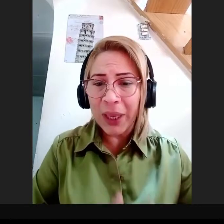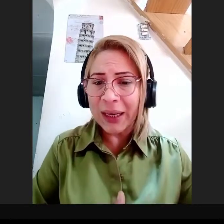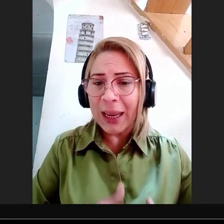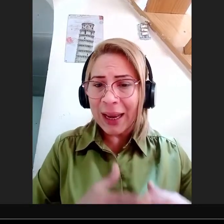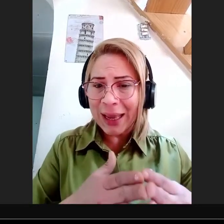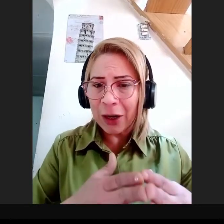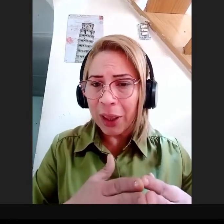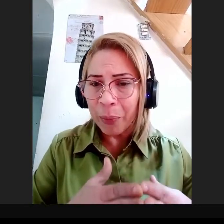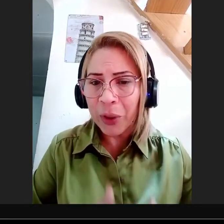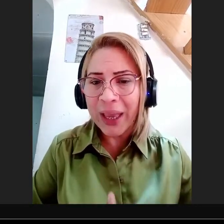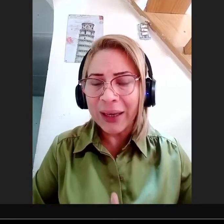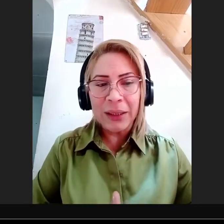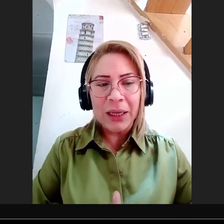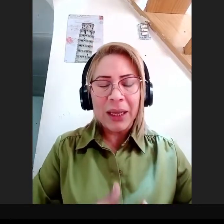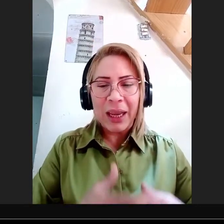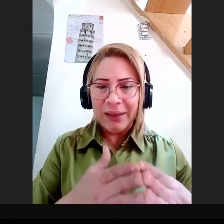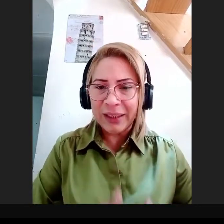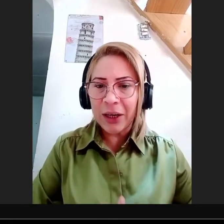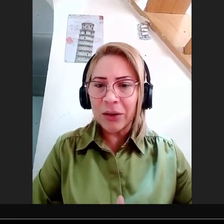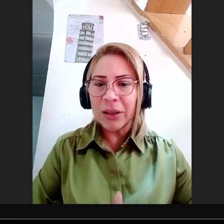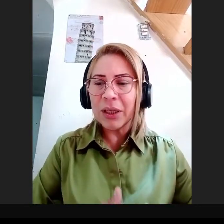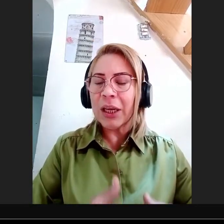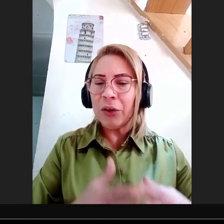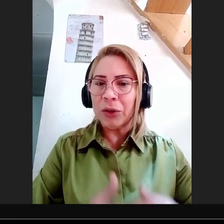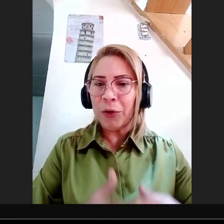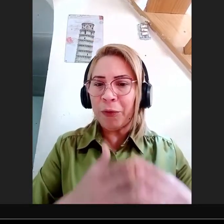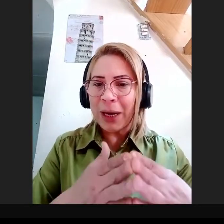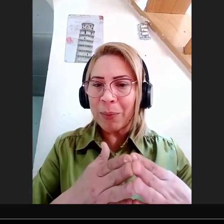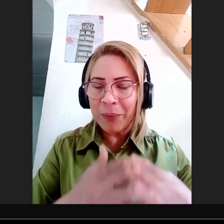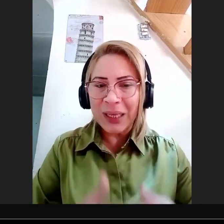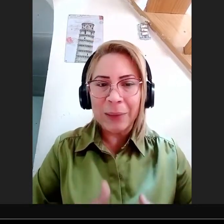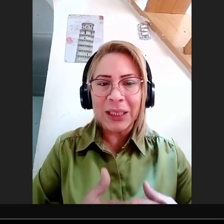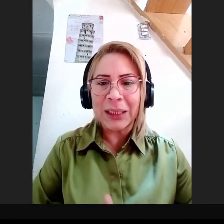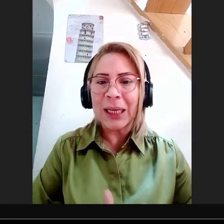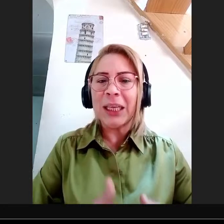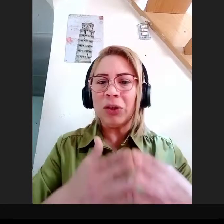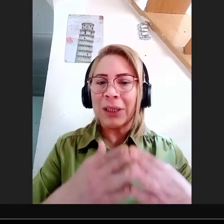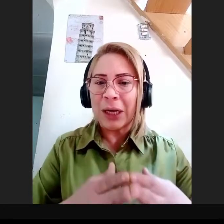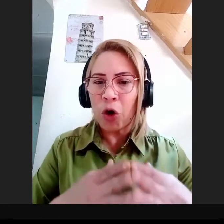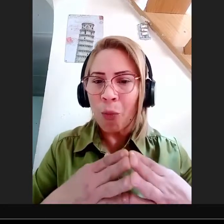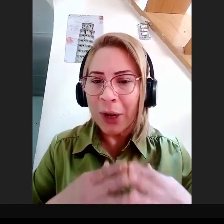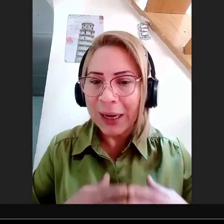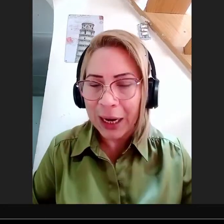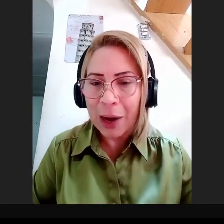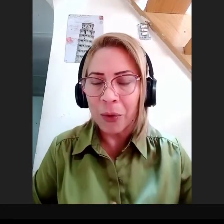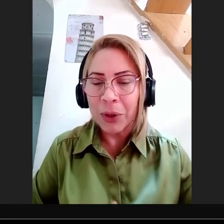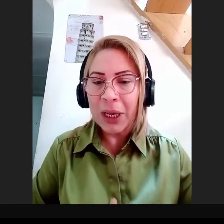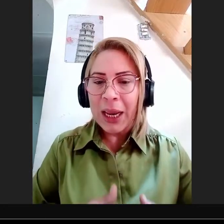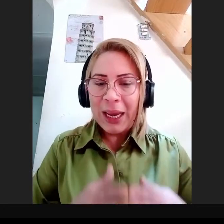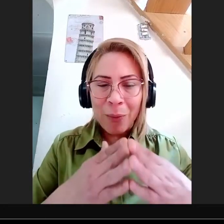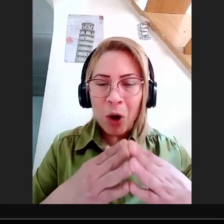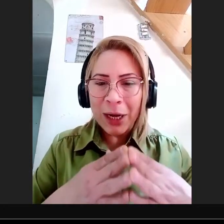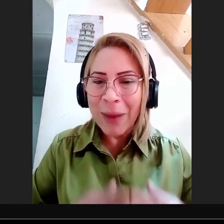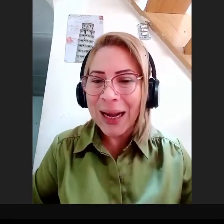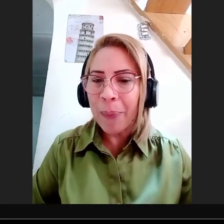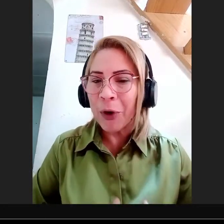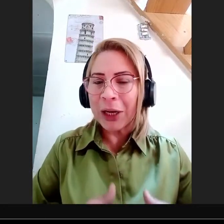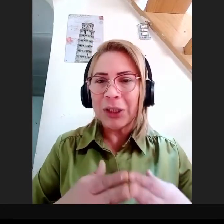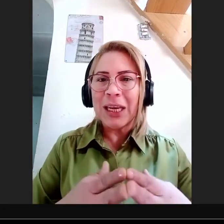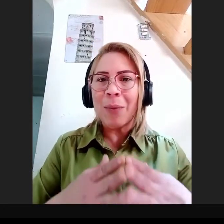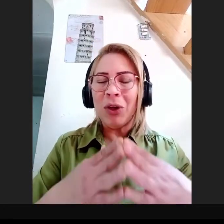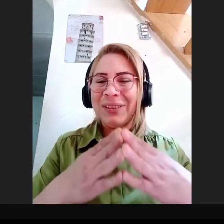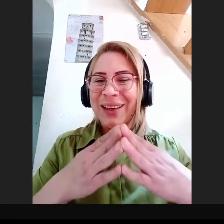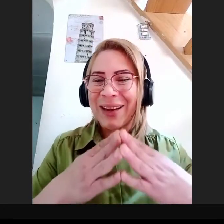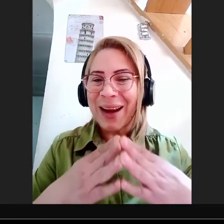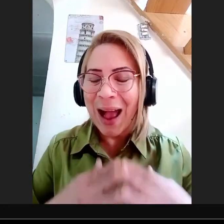We did not only suffer at the hands of private companies, also at the hands of those in power that treated us